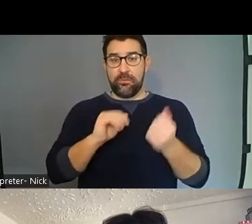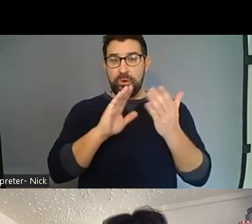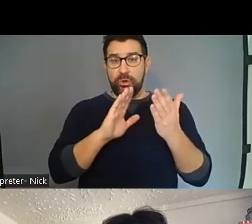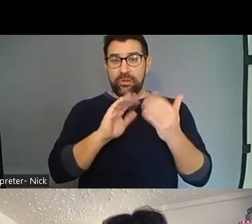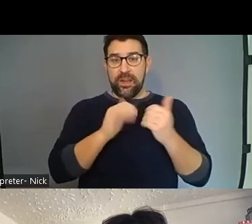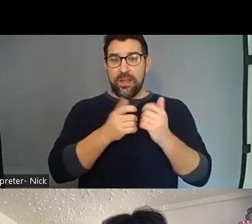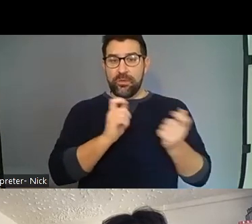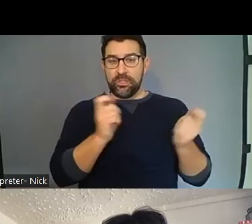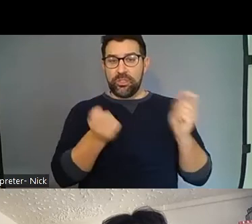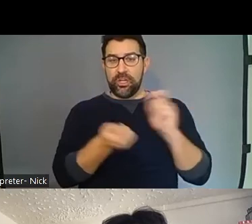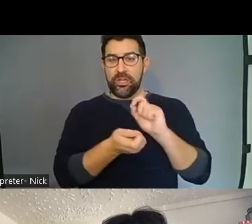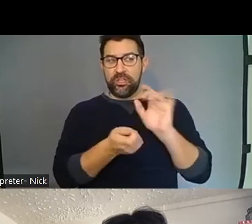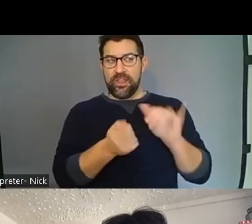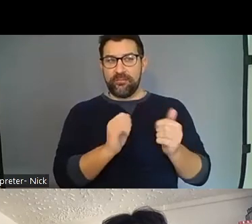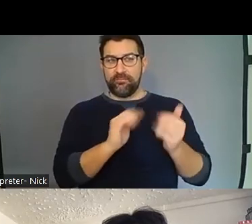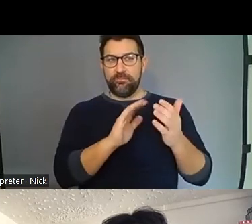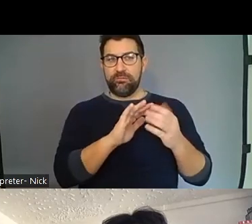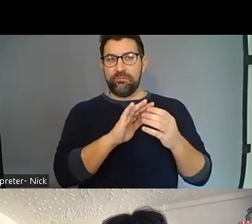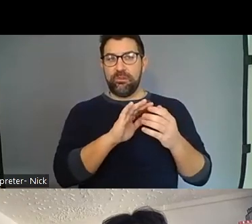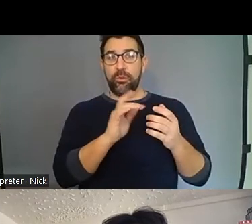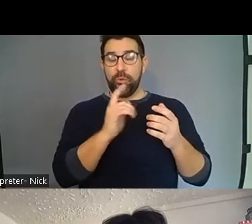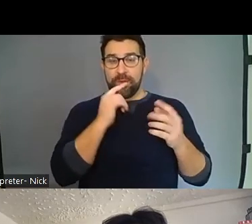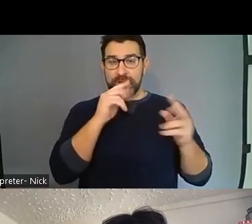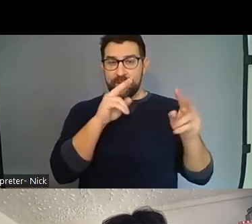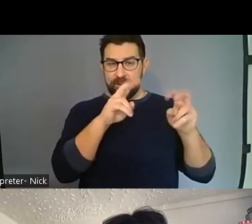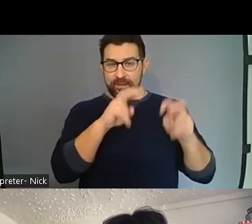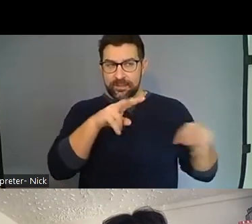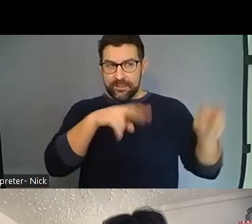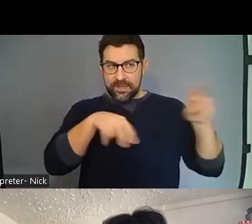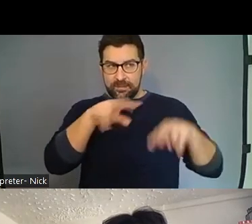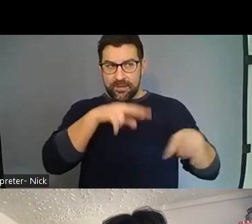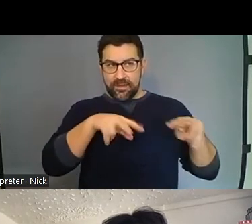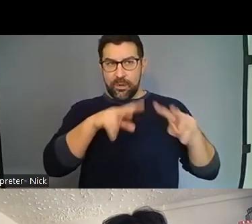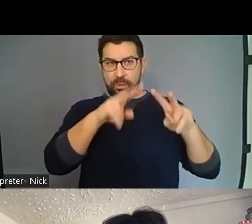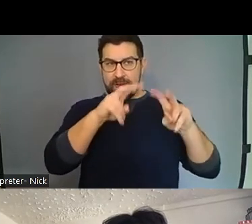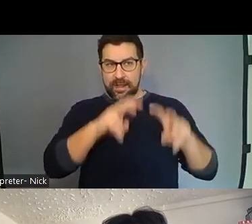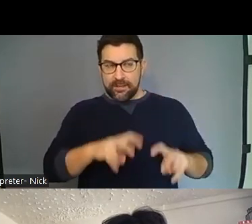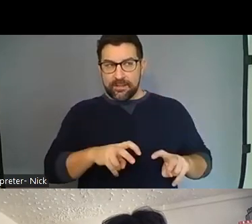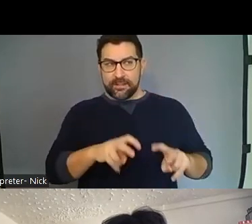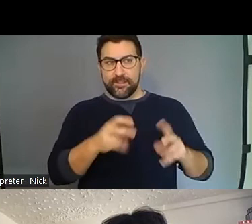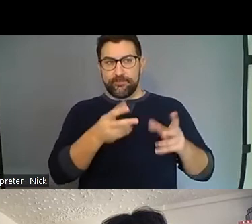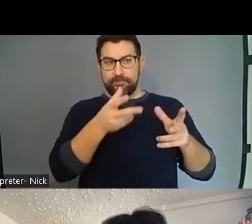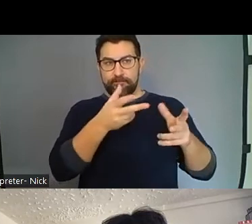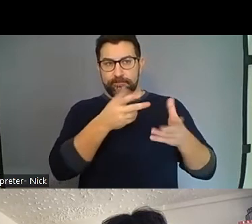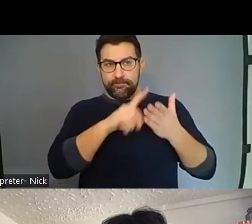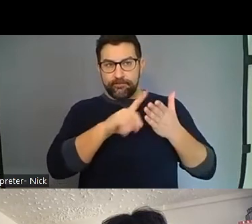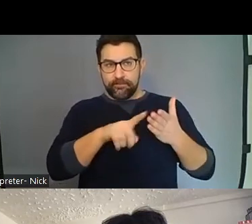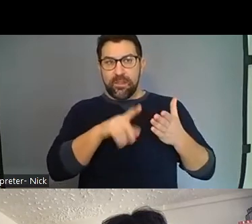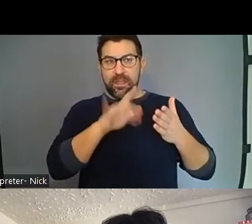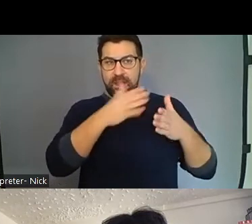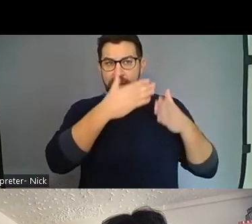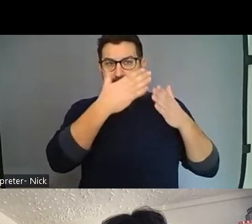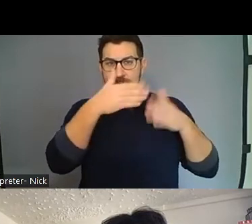change that is we examine it and we take an analysis of it, and we break that down.